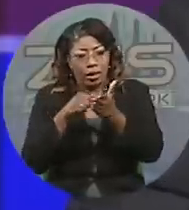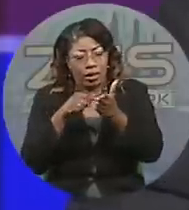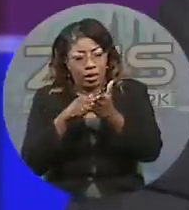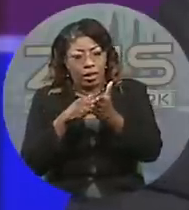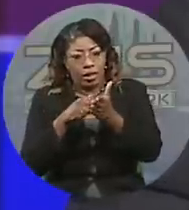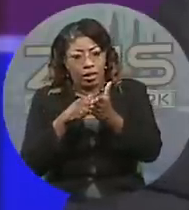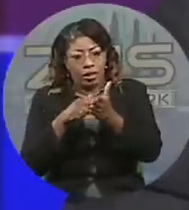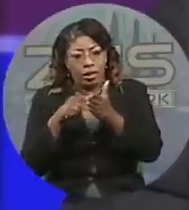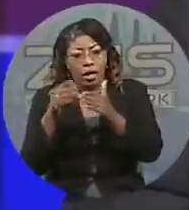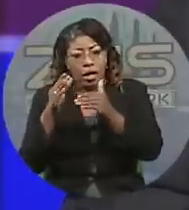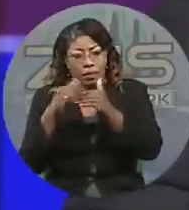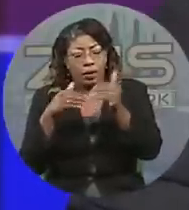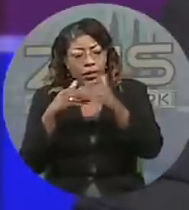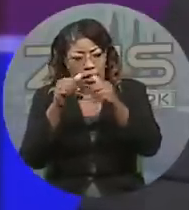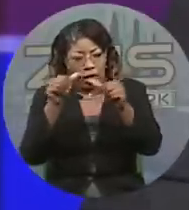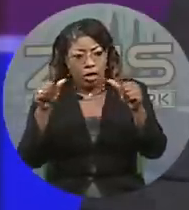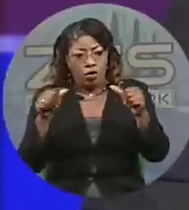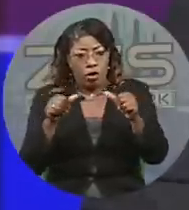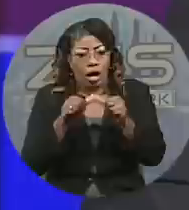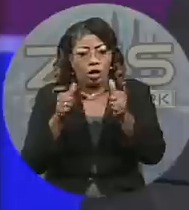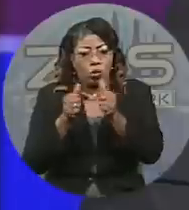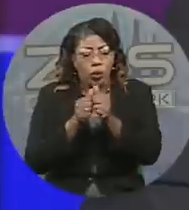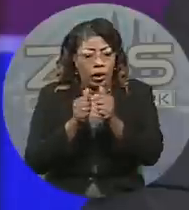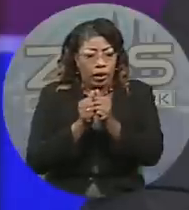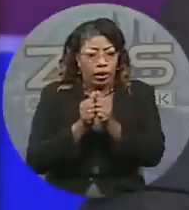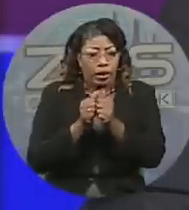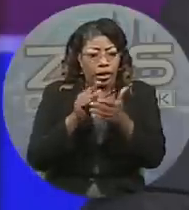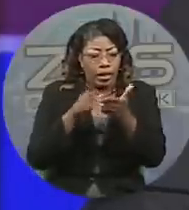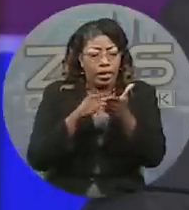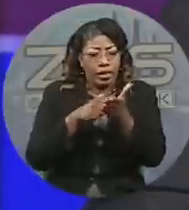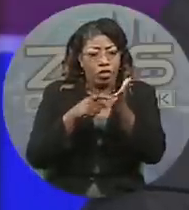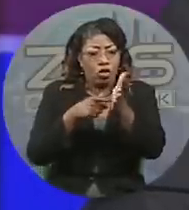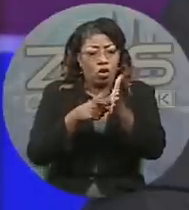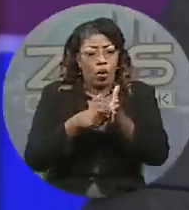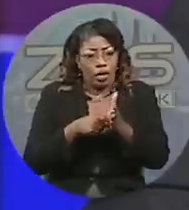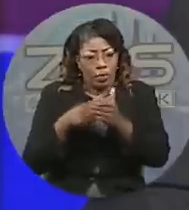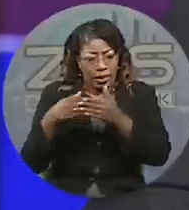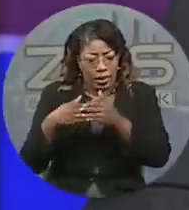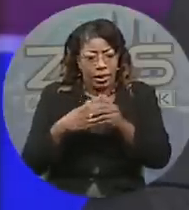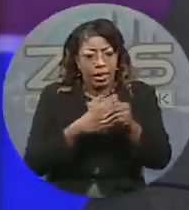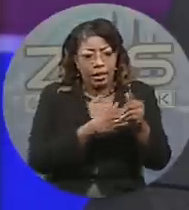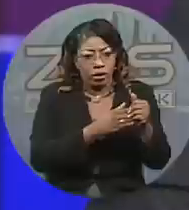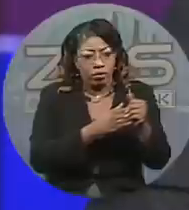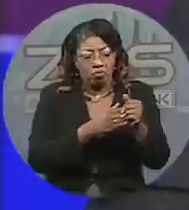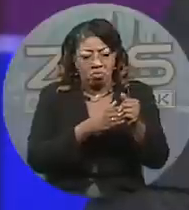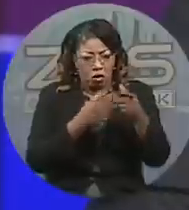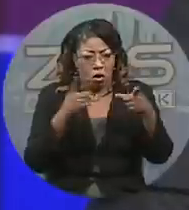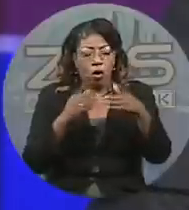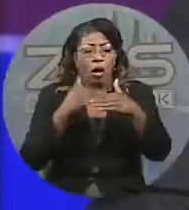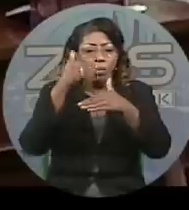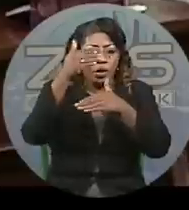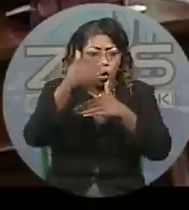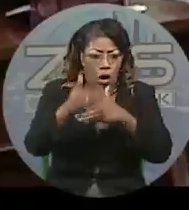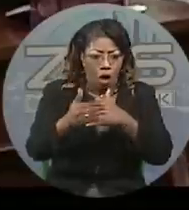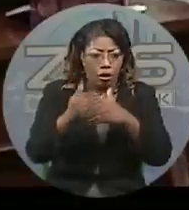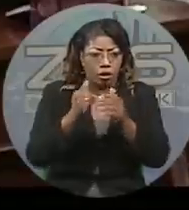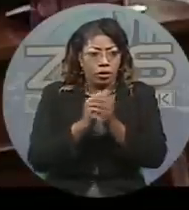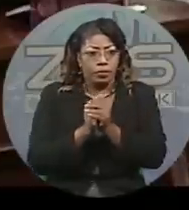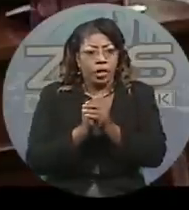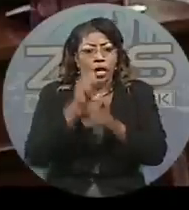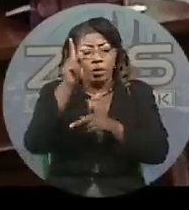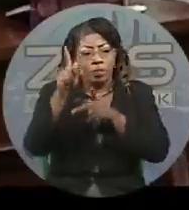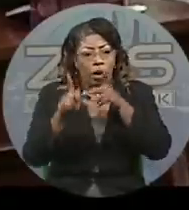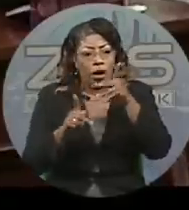Noel Ferguson tells us tonight that along with the probe is a request by the nation's leader to dig even further. The request for a